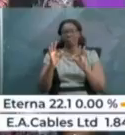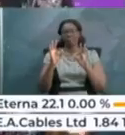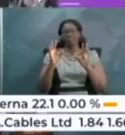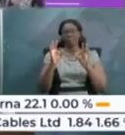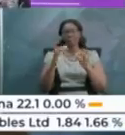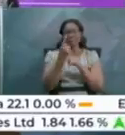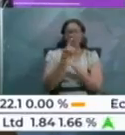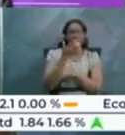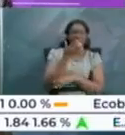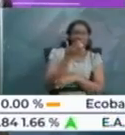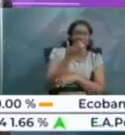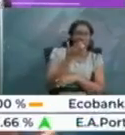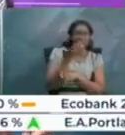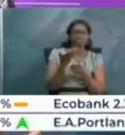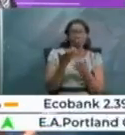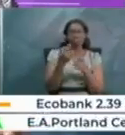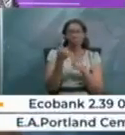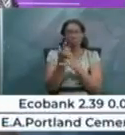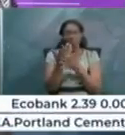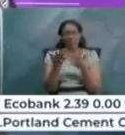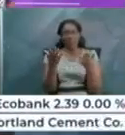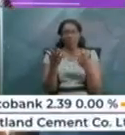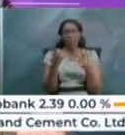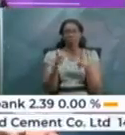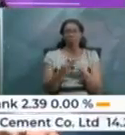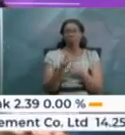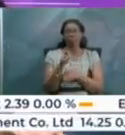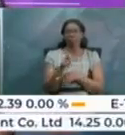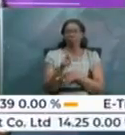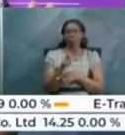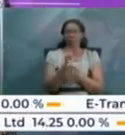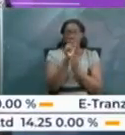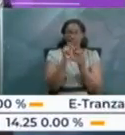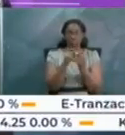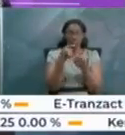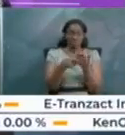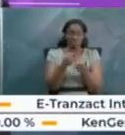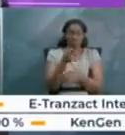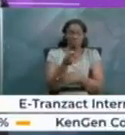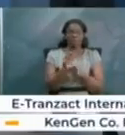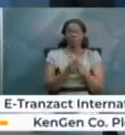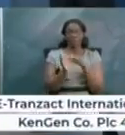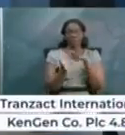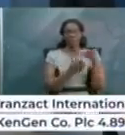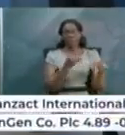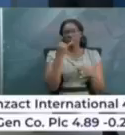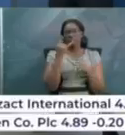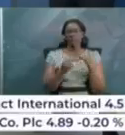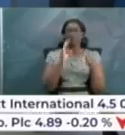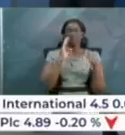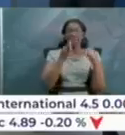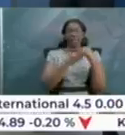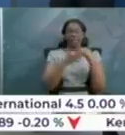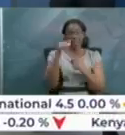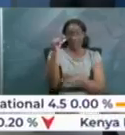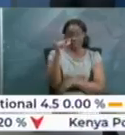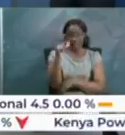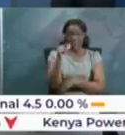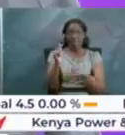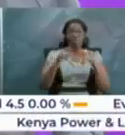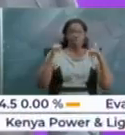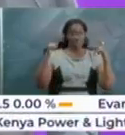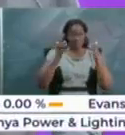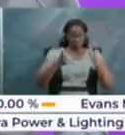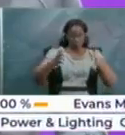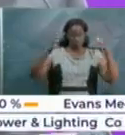Different tasting in terms of the products inside the peanut butter for that particular price. So and last but not least, the 800 gram, which is the big one,